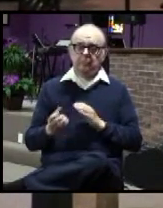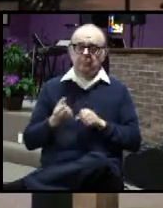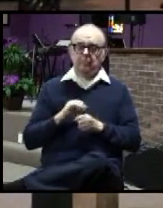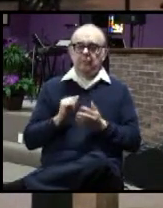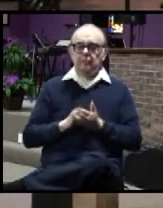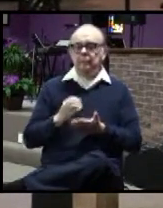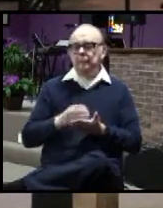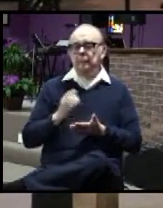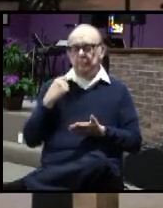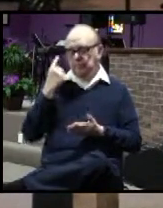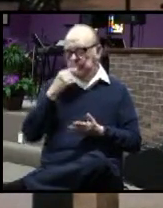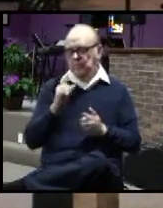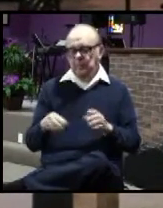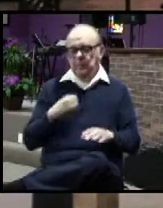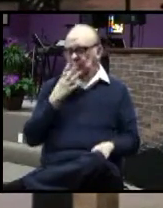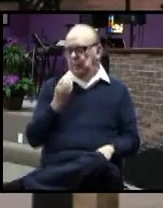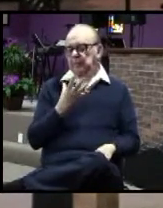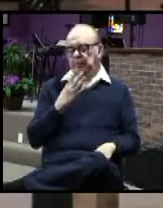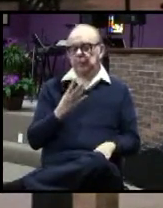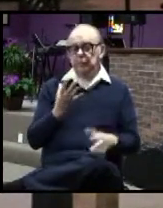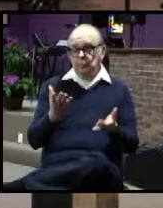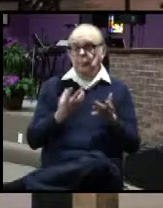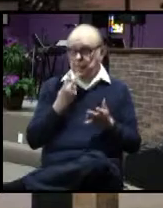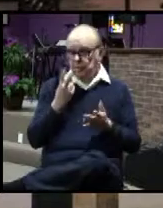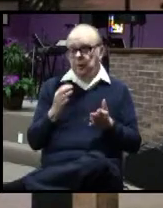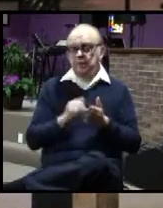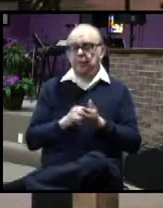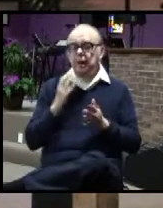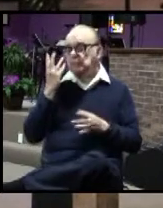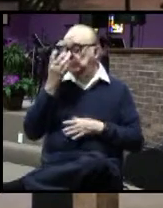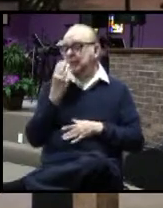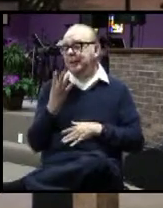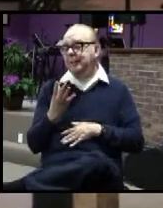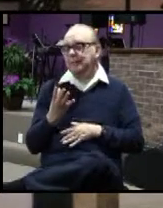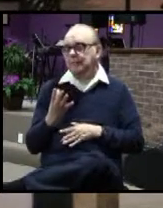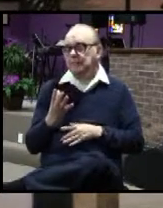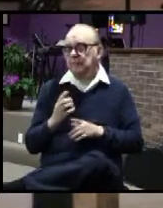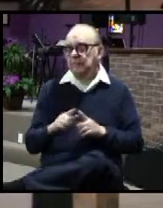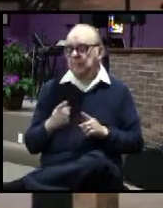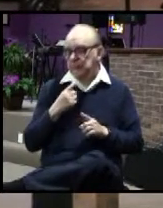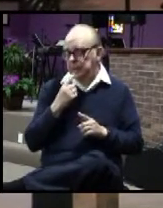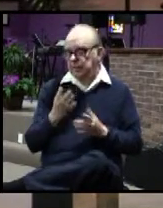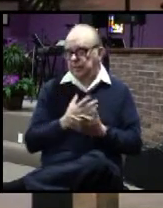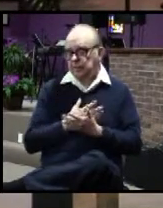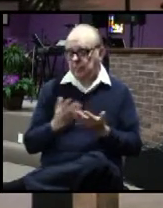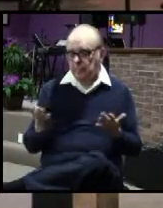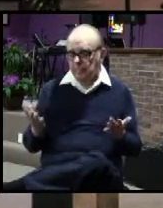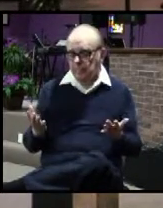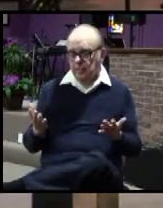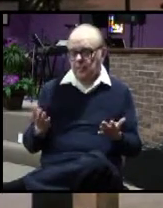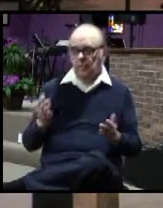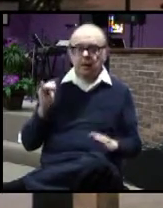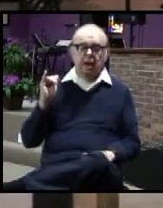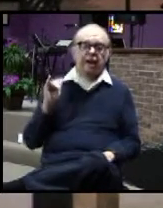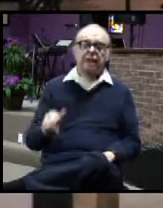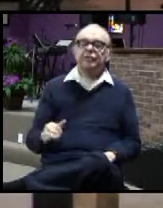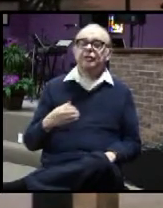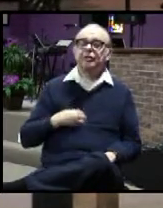pot look as pretty as you want to make it look. But let me say this to you, it's still a